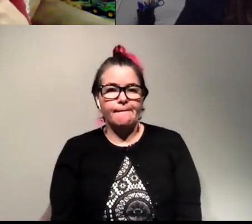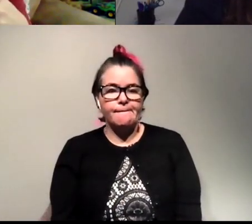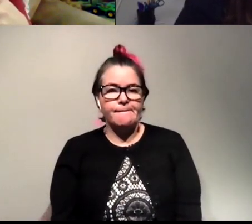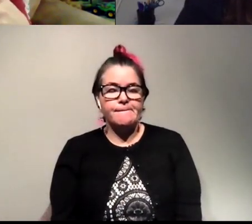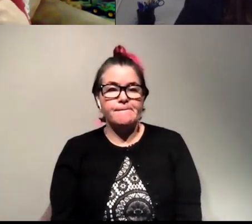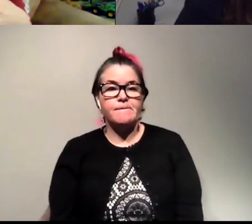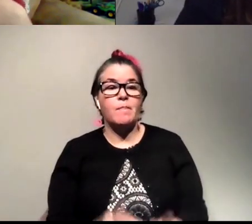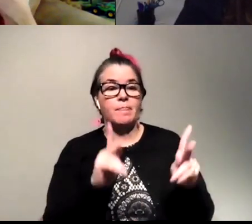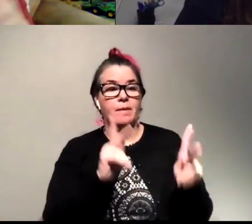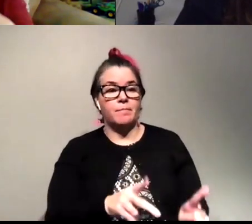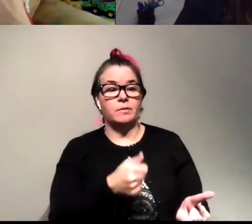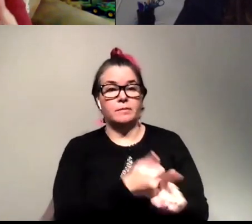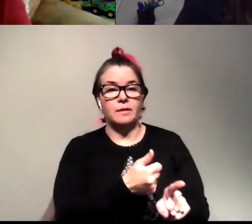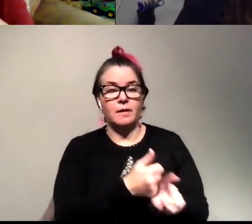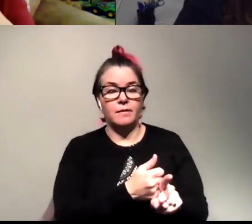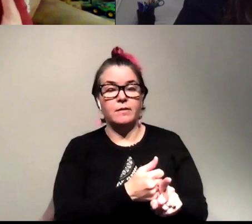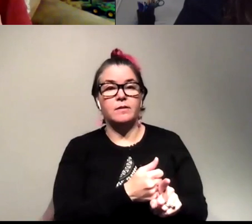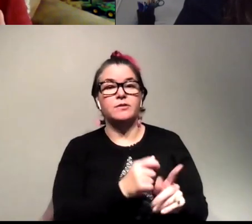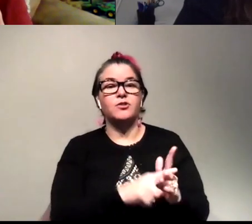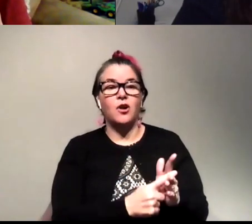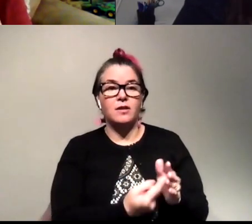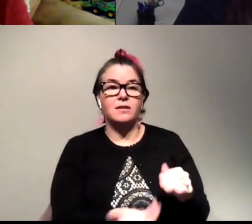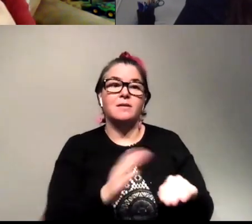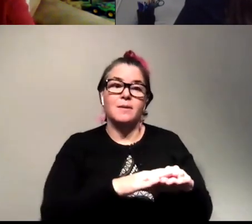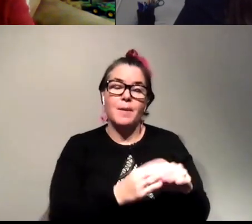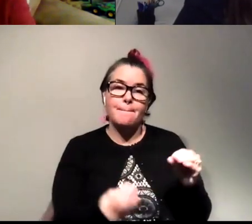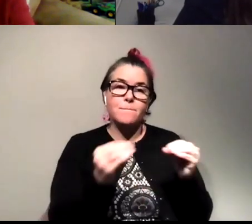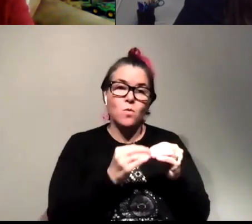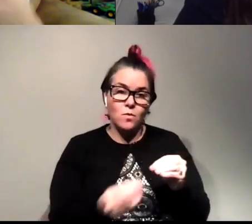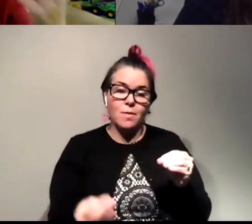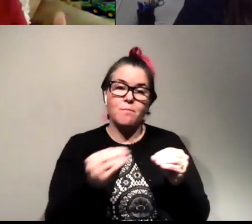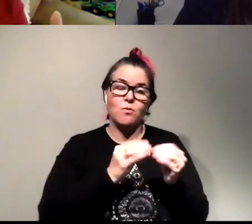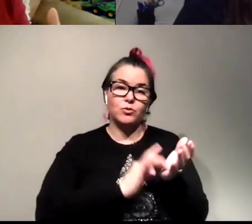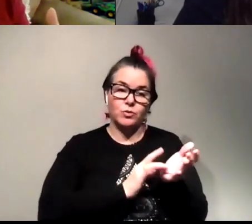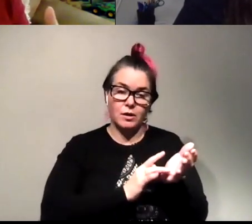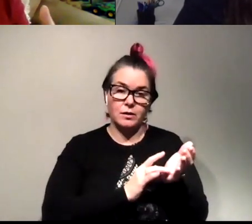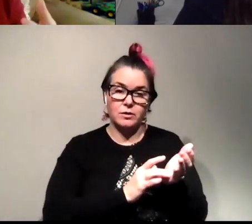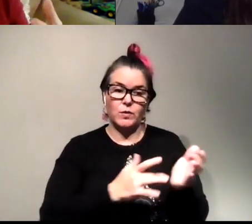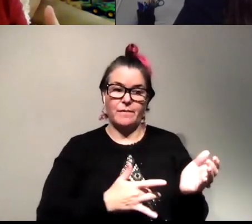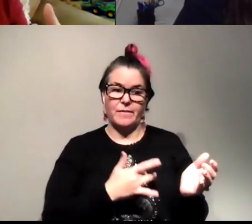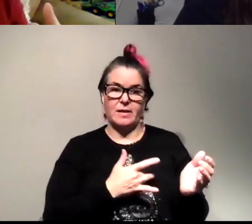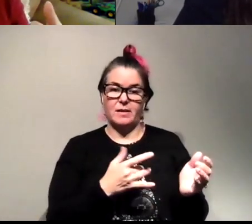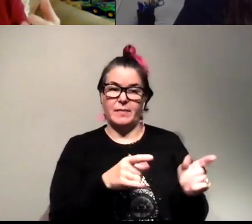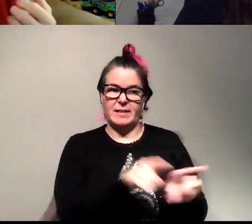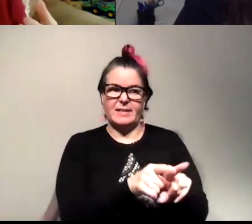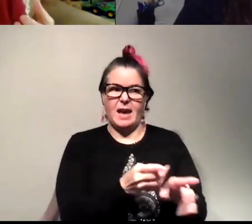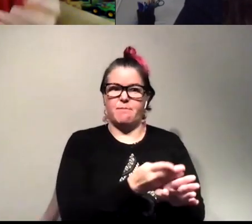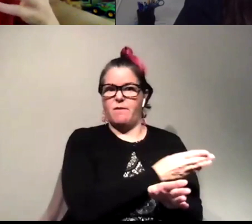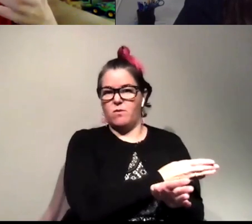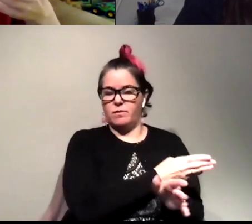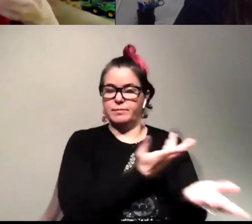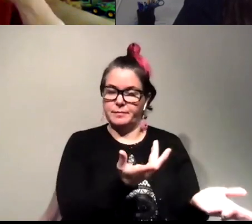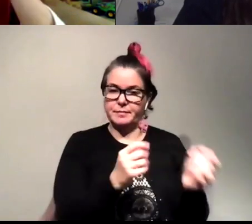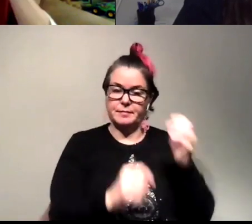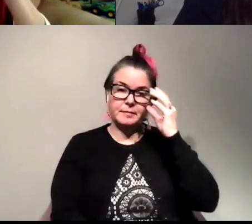person then starts to have to use more drugs to feel the same way from the drugs. So